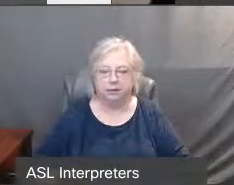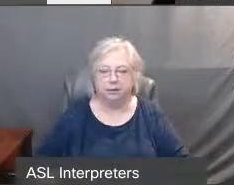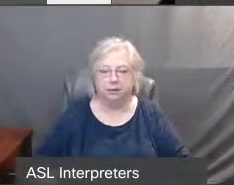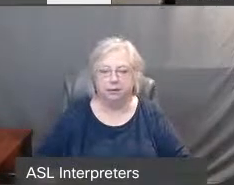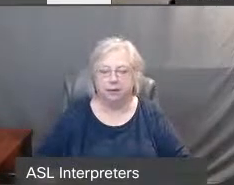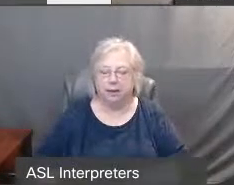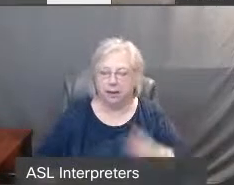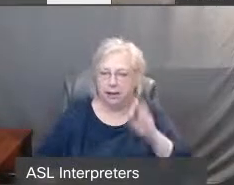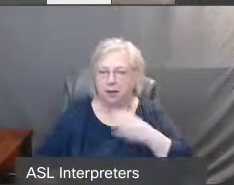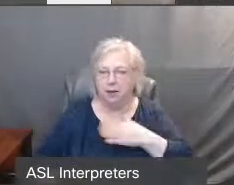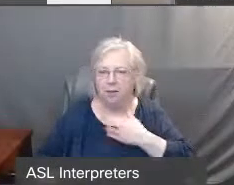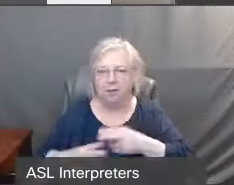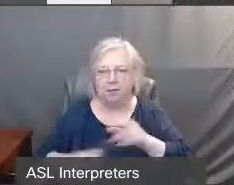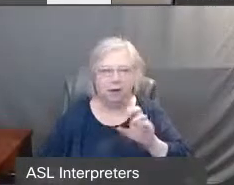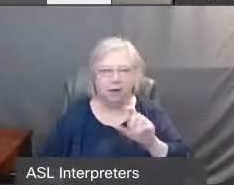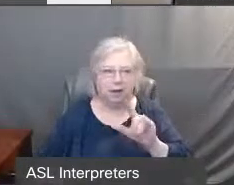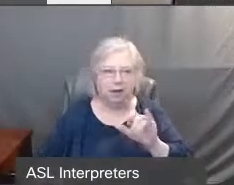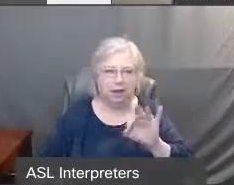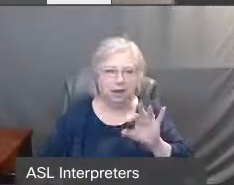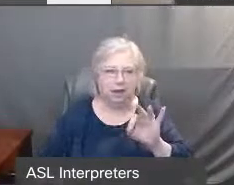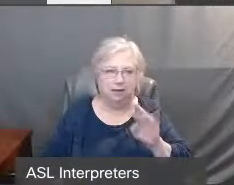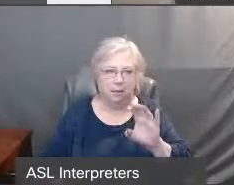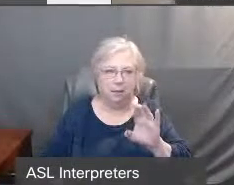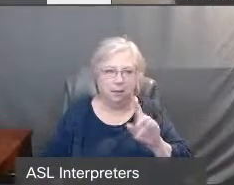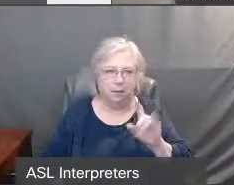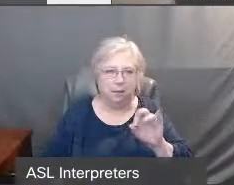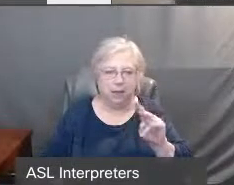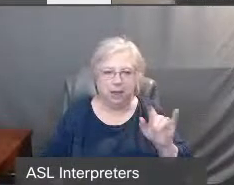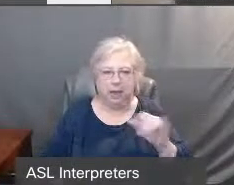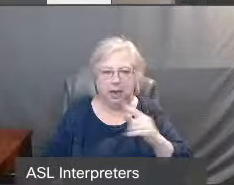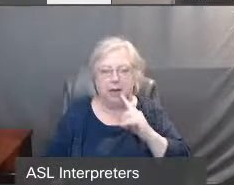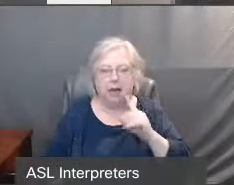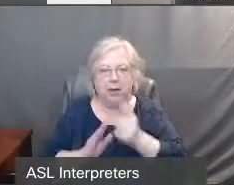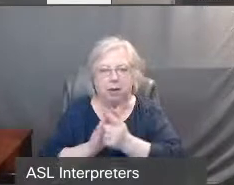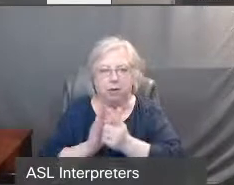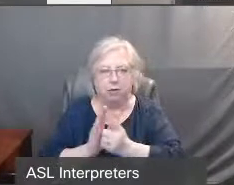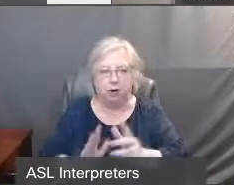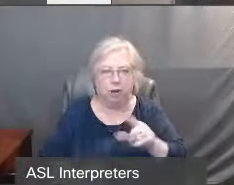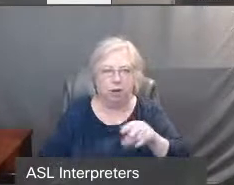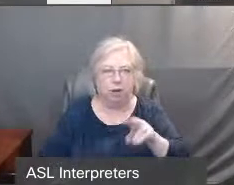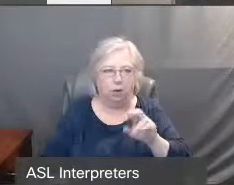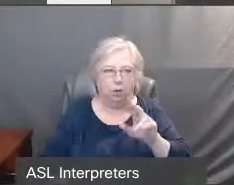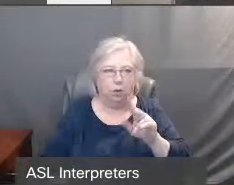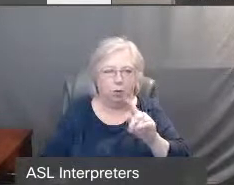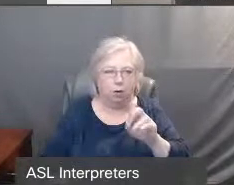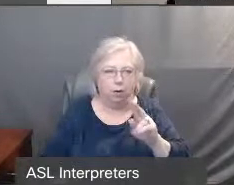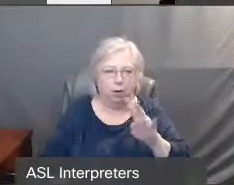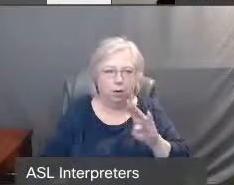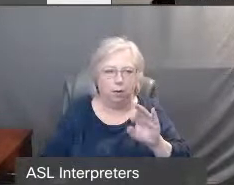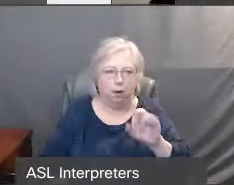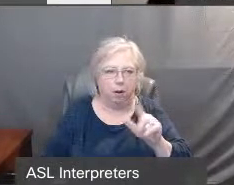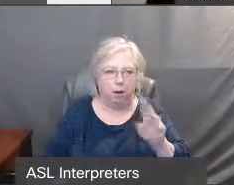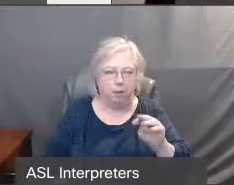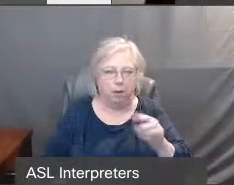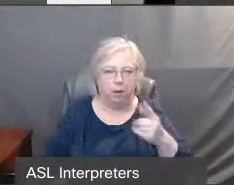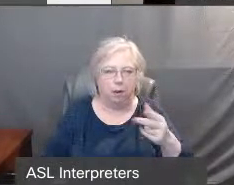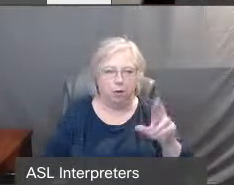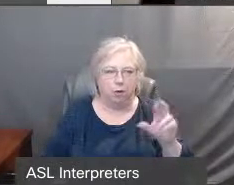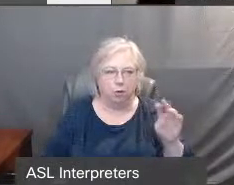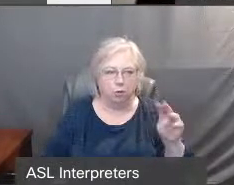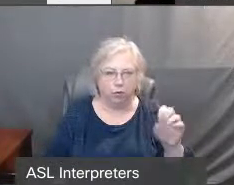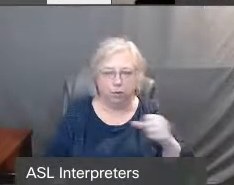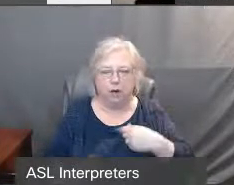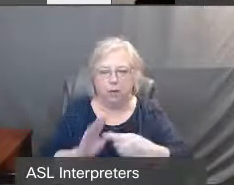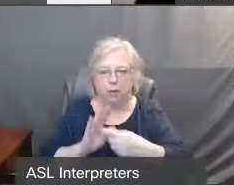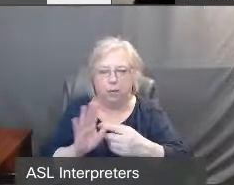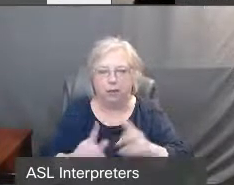Hello, my name is Cliff McKinney. I'm an attorney at Quattlebaum Grooms, and I am the attorney representing the applicant who I have here with me. I'll let